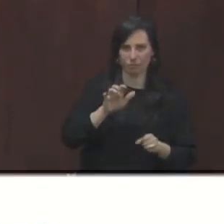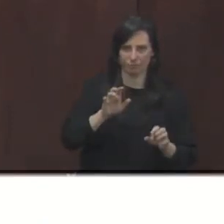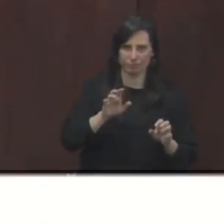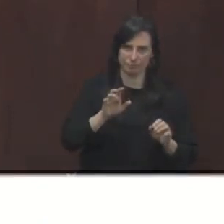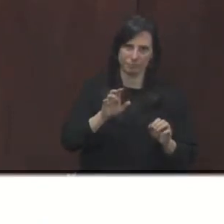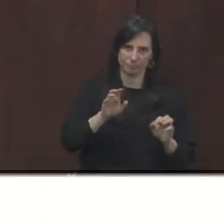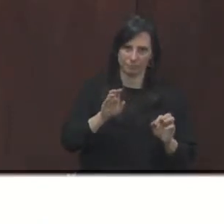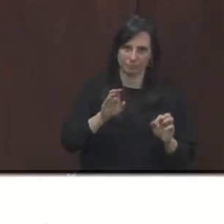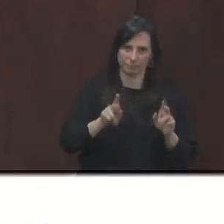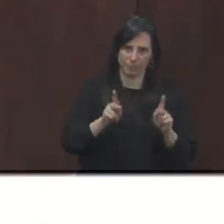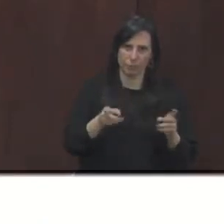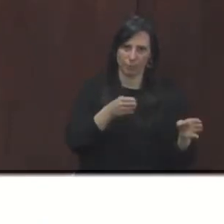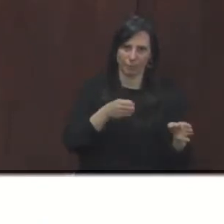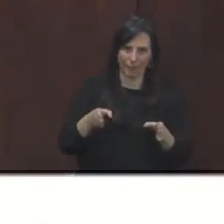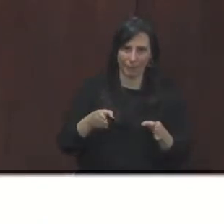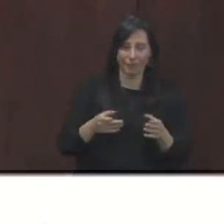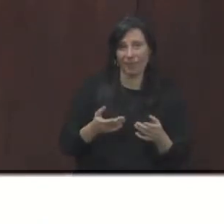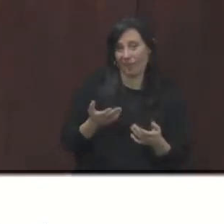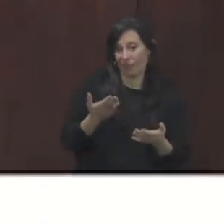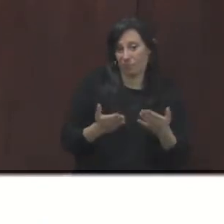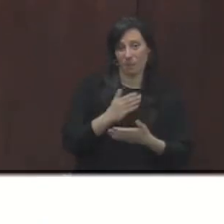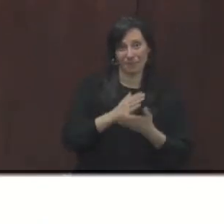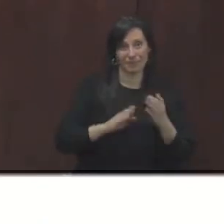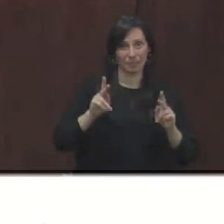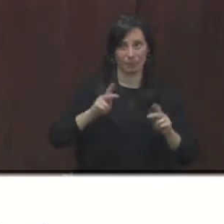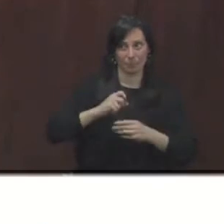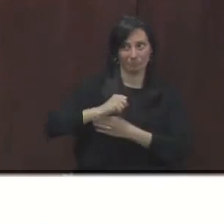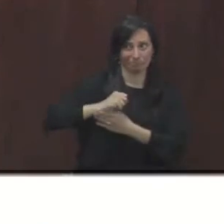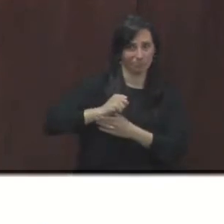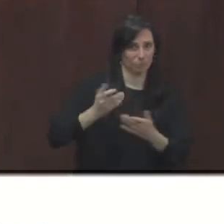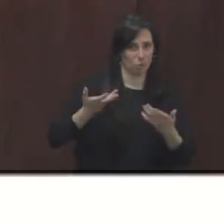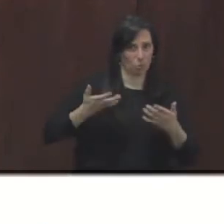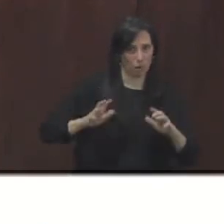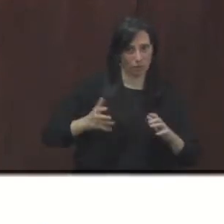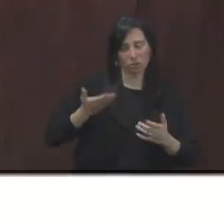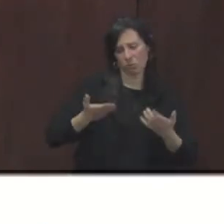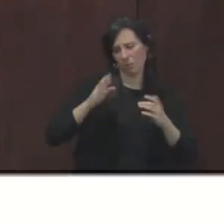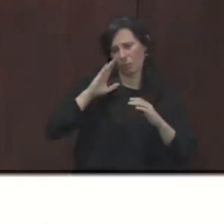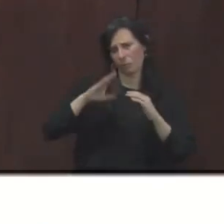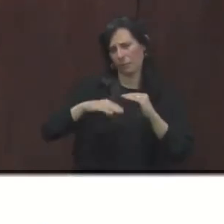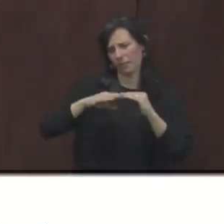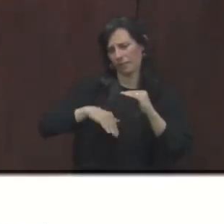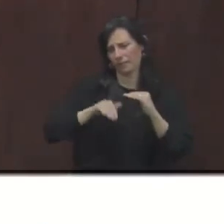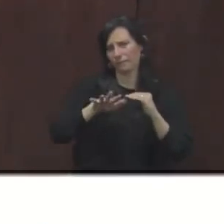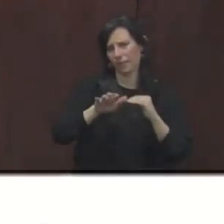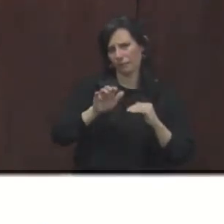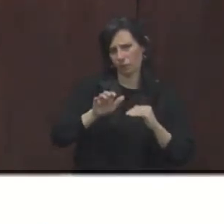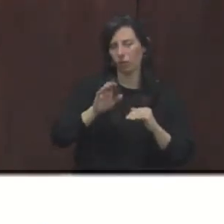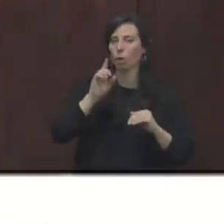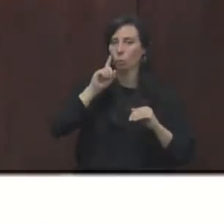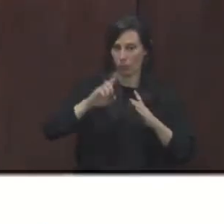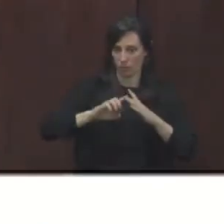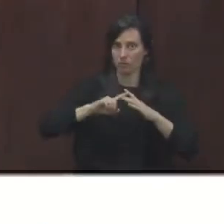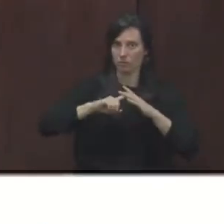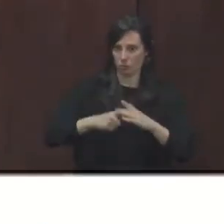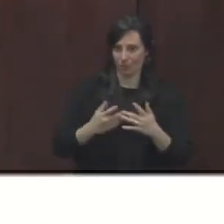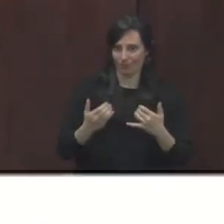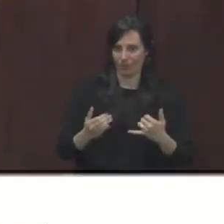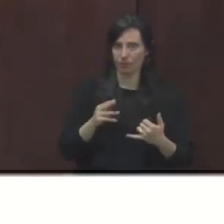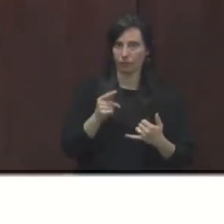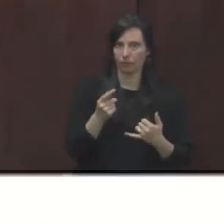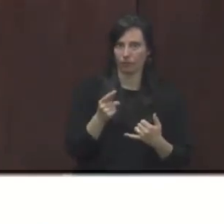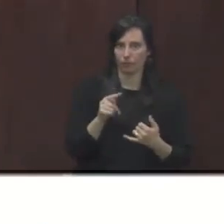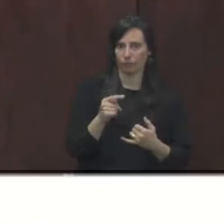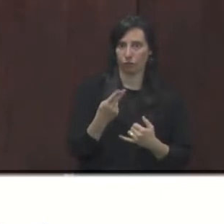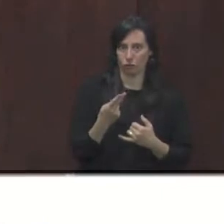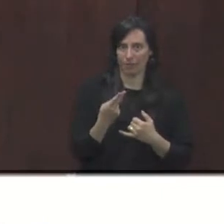those groups. So maybe not even that much, but that's our planning goal. And we'll start those mobile vaccines this Thursday, and they'll be going out,